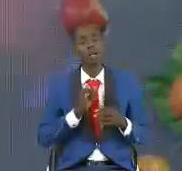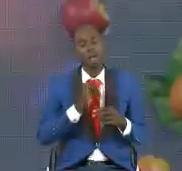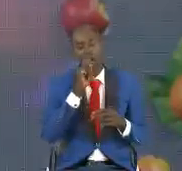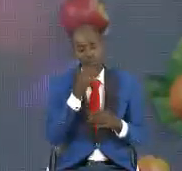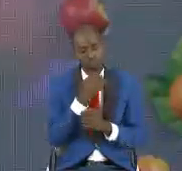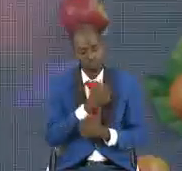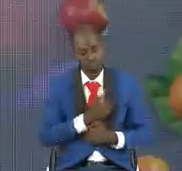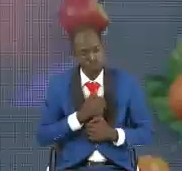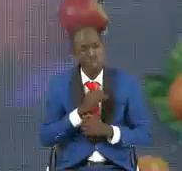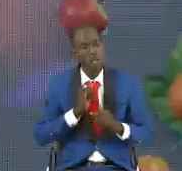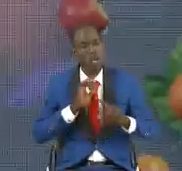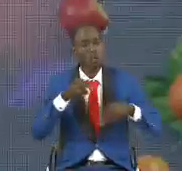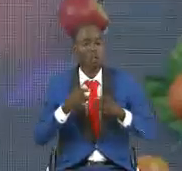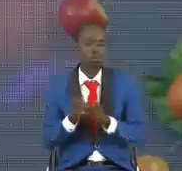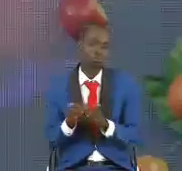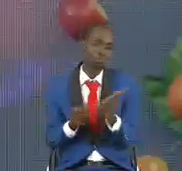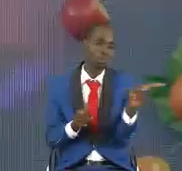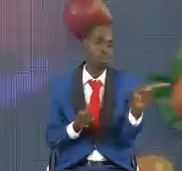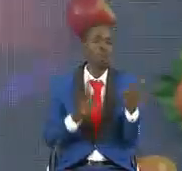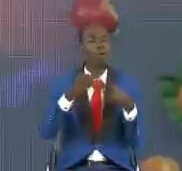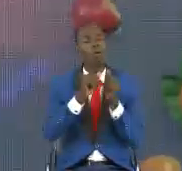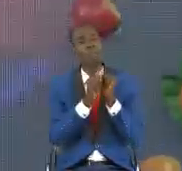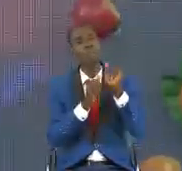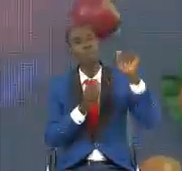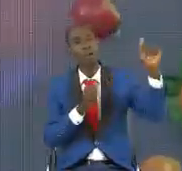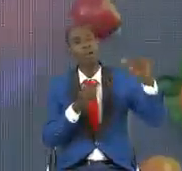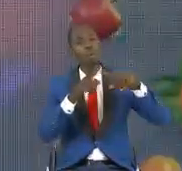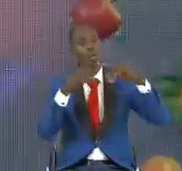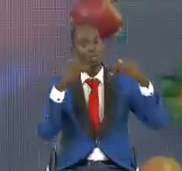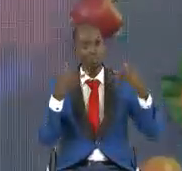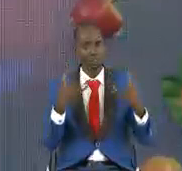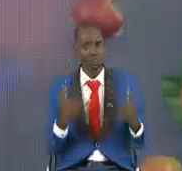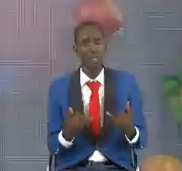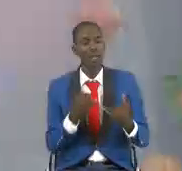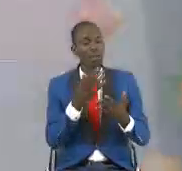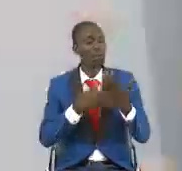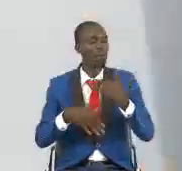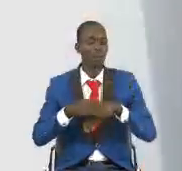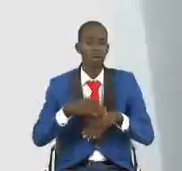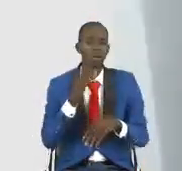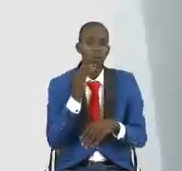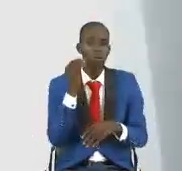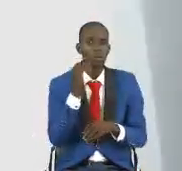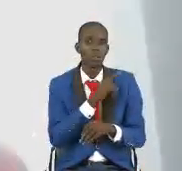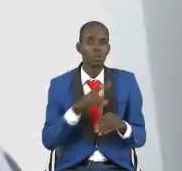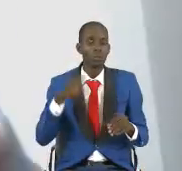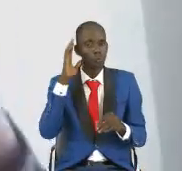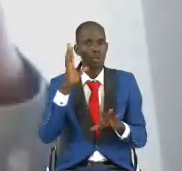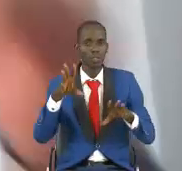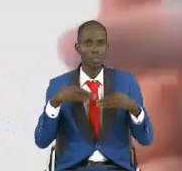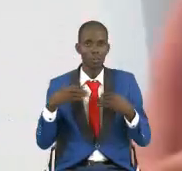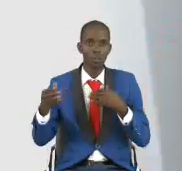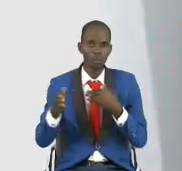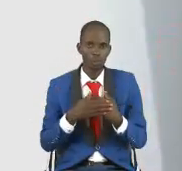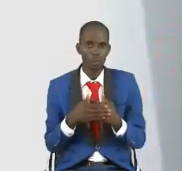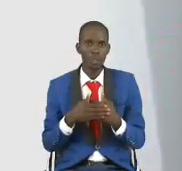I went far, but now I come back home. And the Lord will receive you with joy. And the